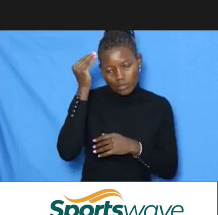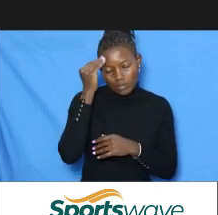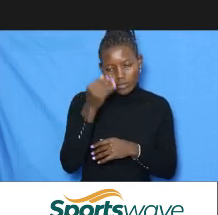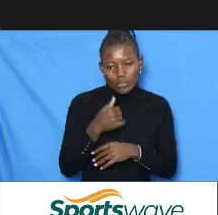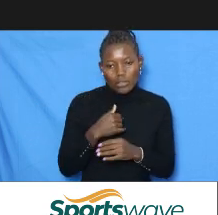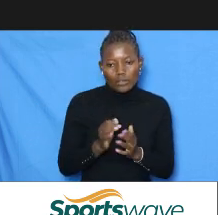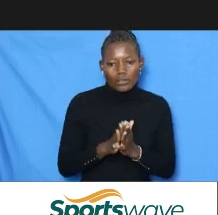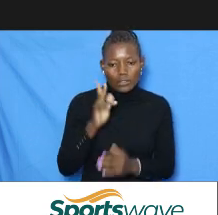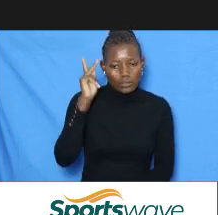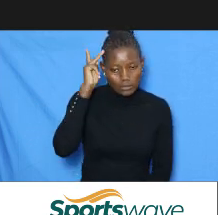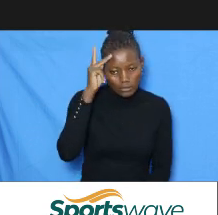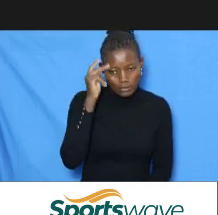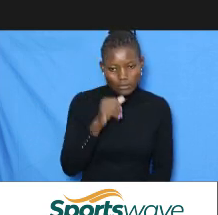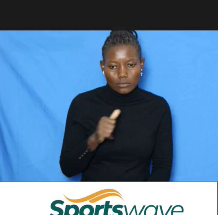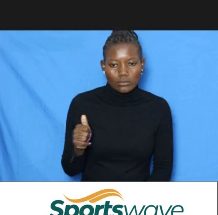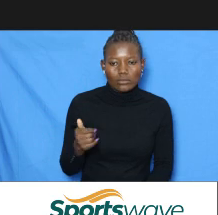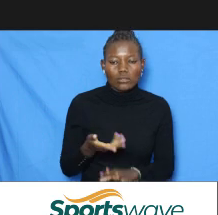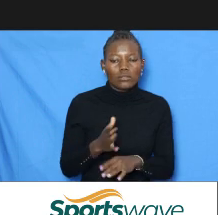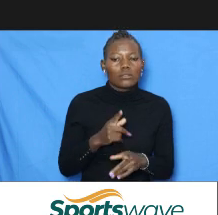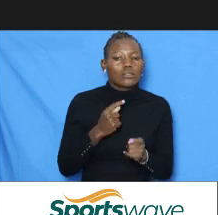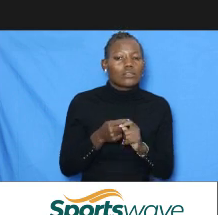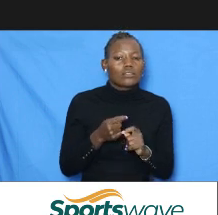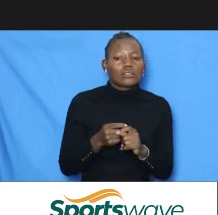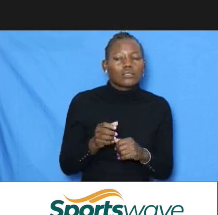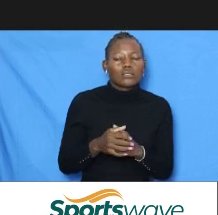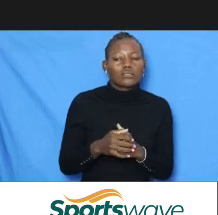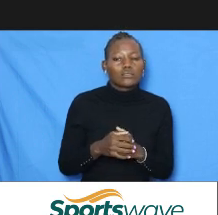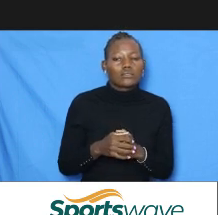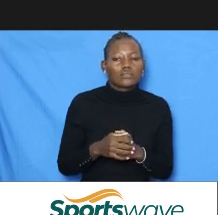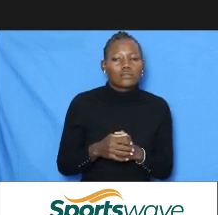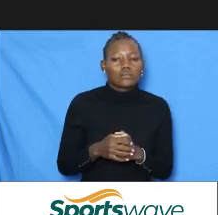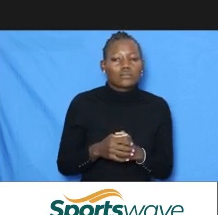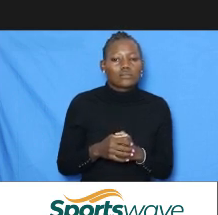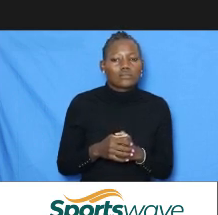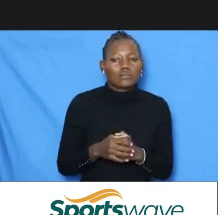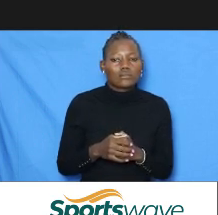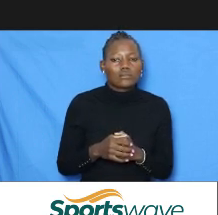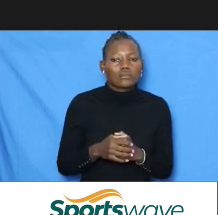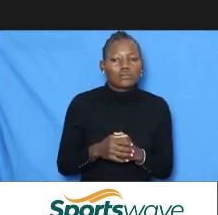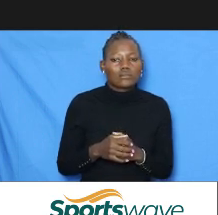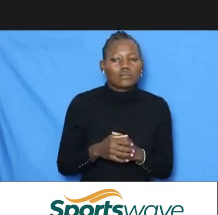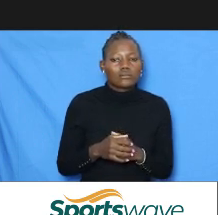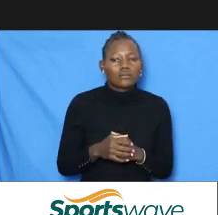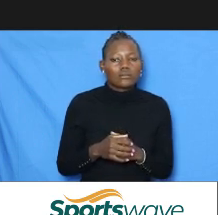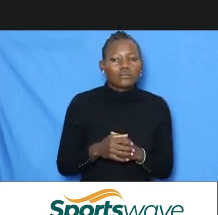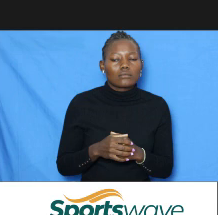he undergoes the mandatory test. Somebody is talking. Also, you